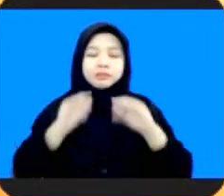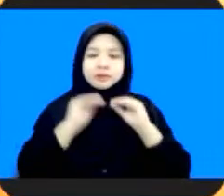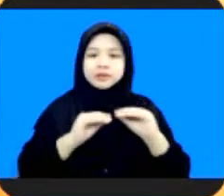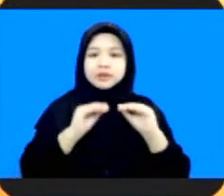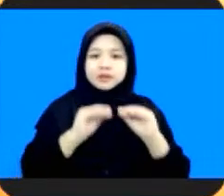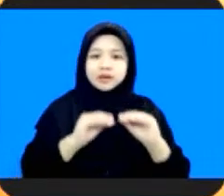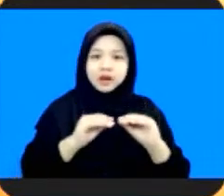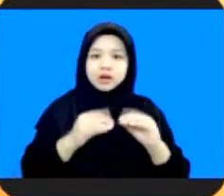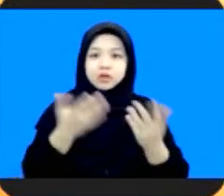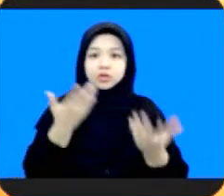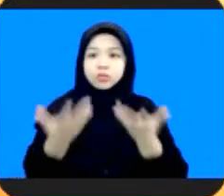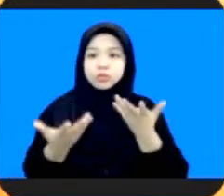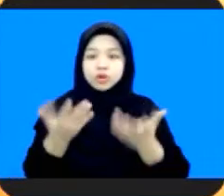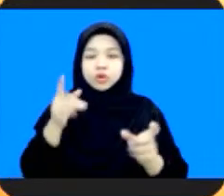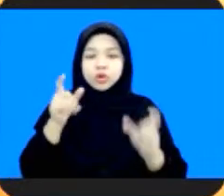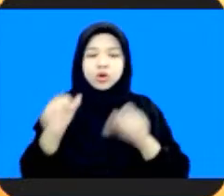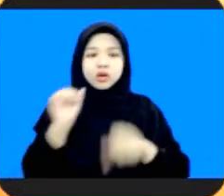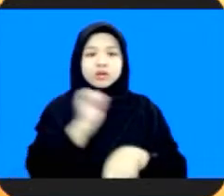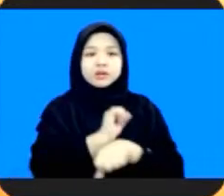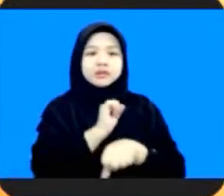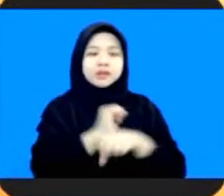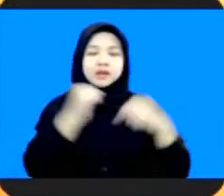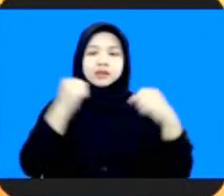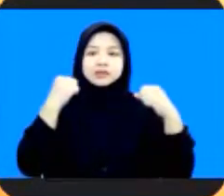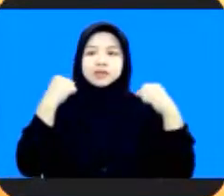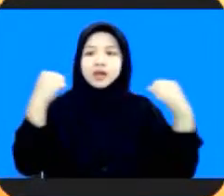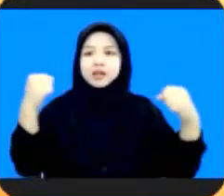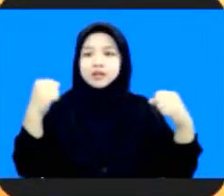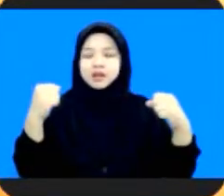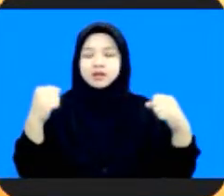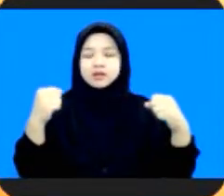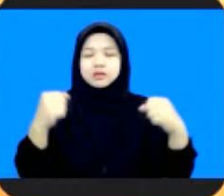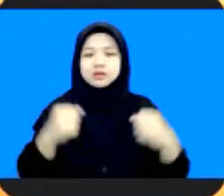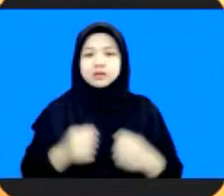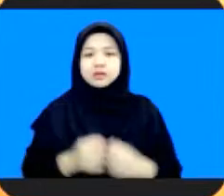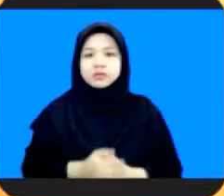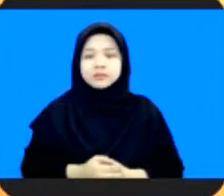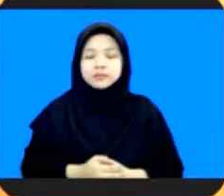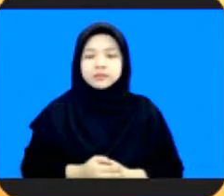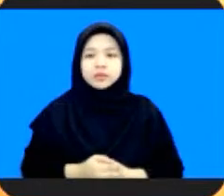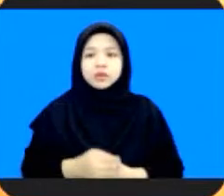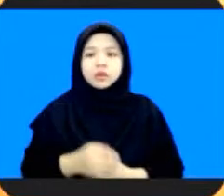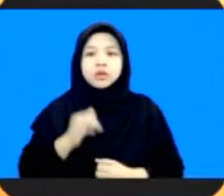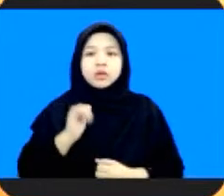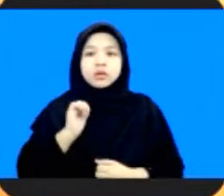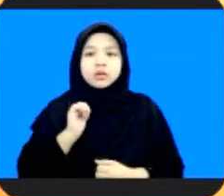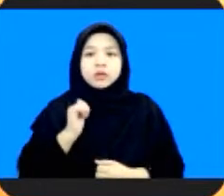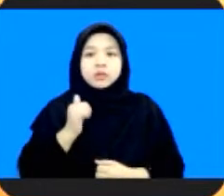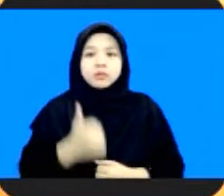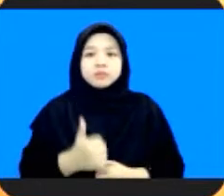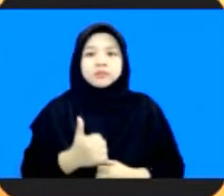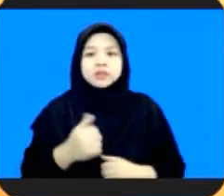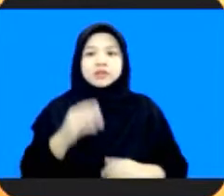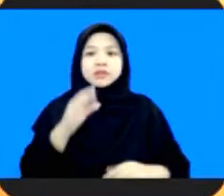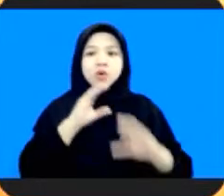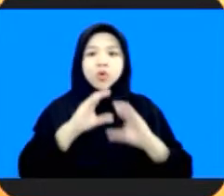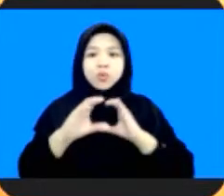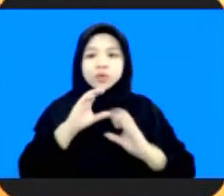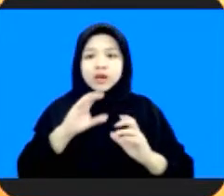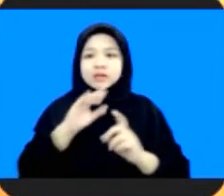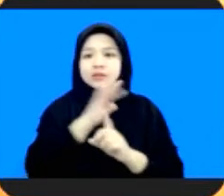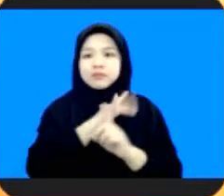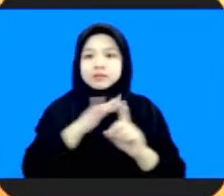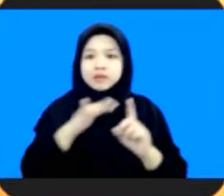literacy skill to be able to communicate it with the community. So digital